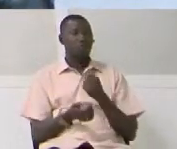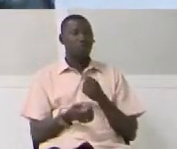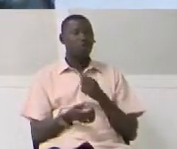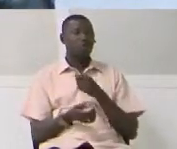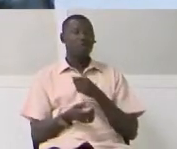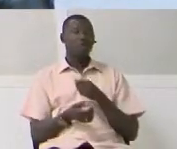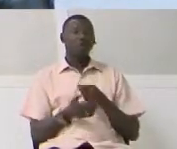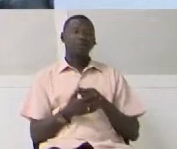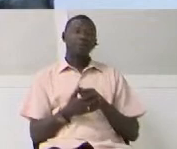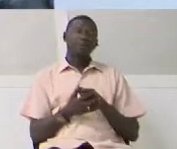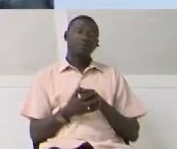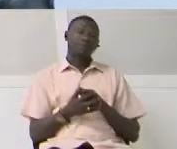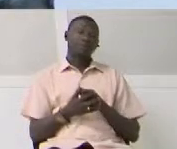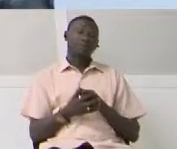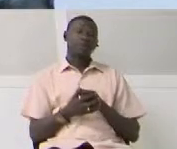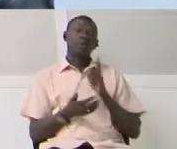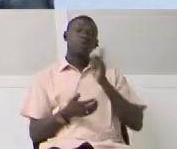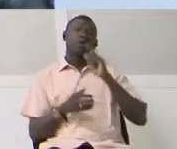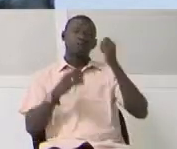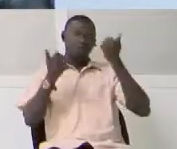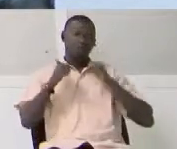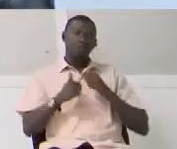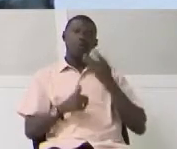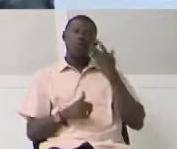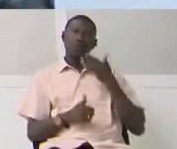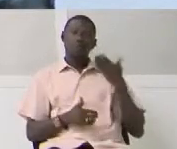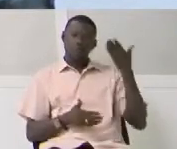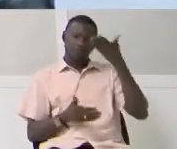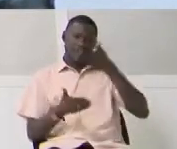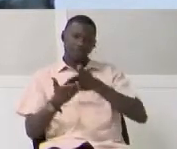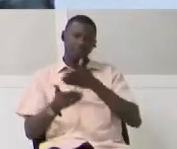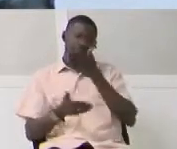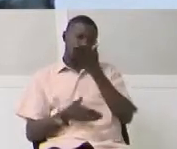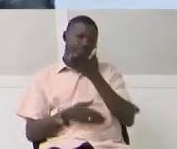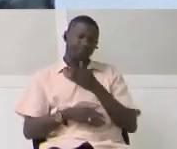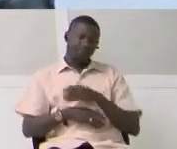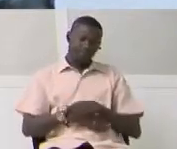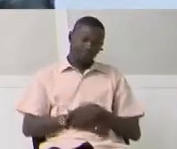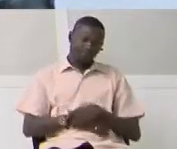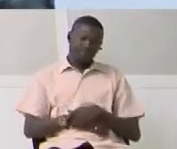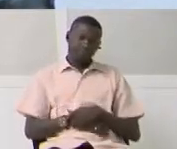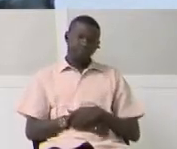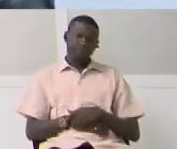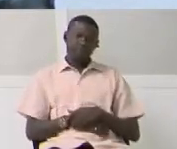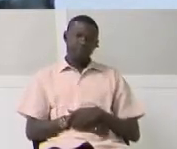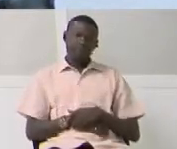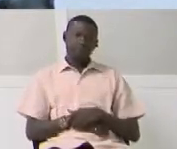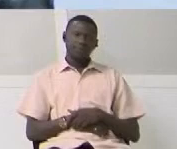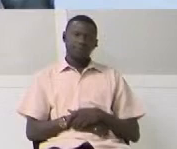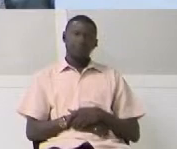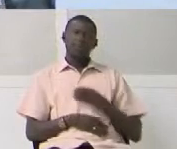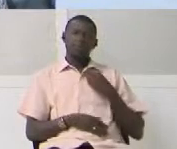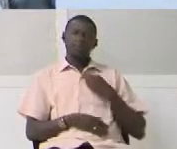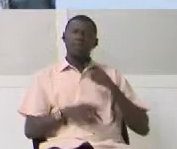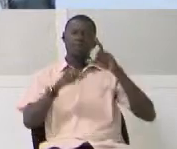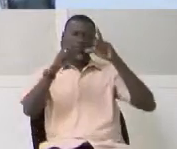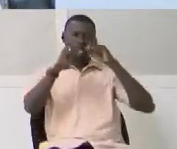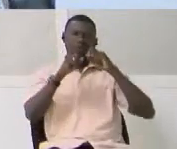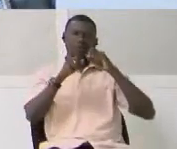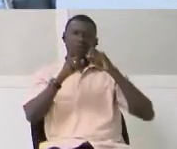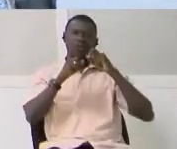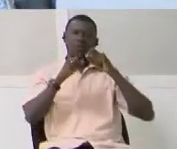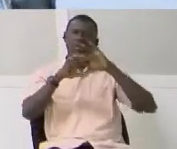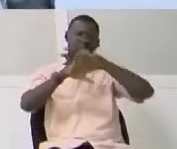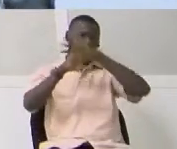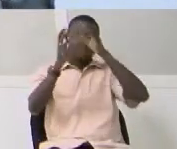got there? Okay, Mahanova Natali is Usman Baji. That time Usman Captain la. I handed